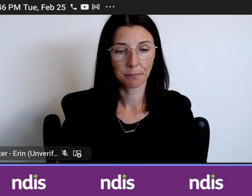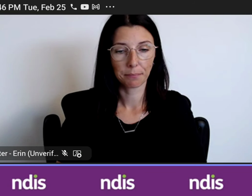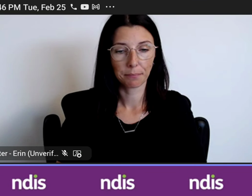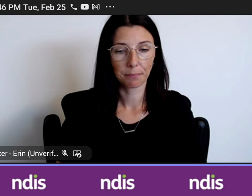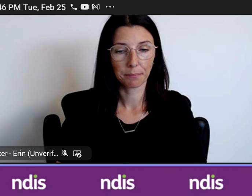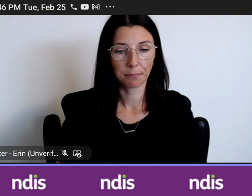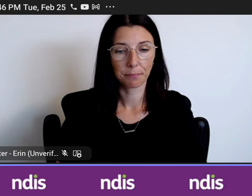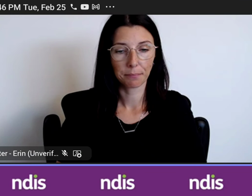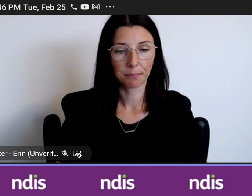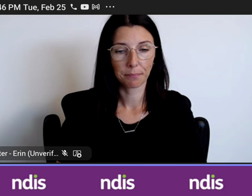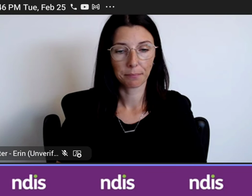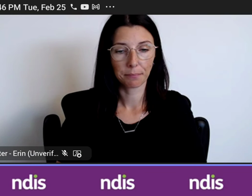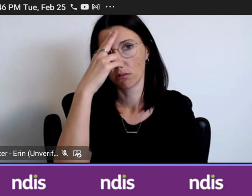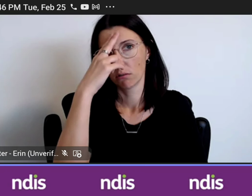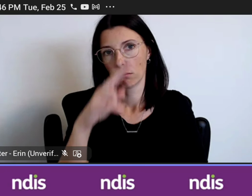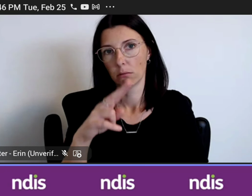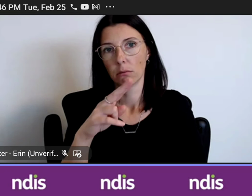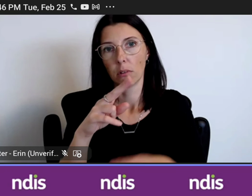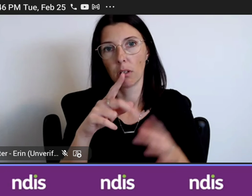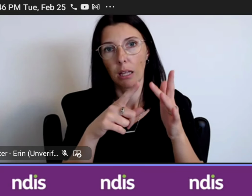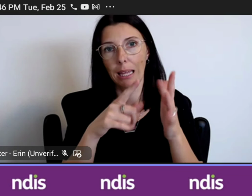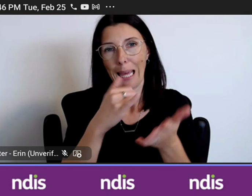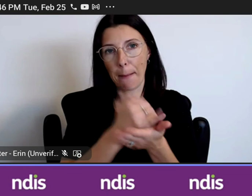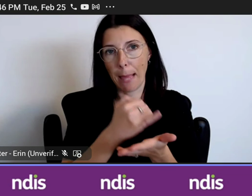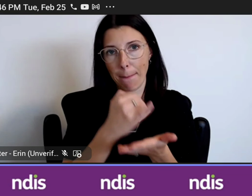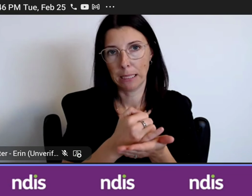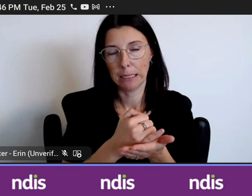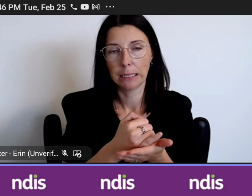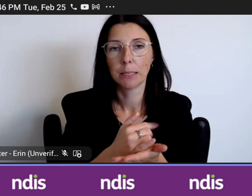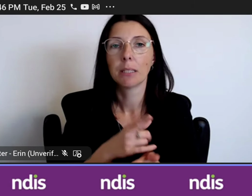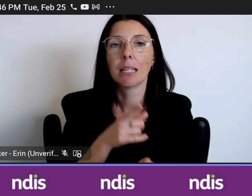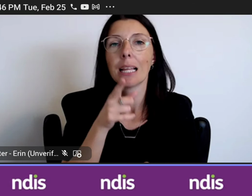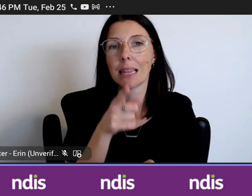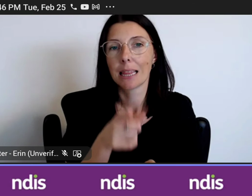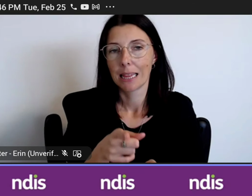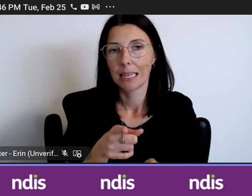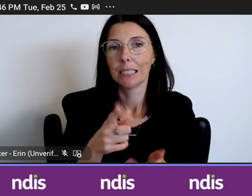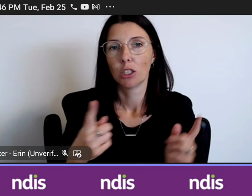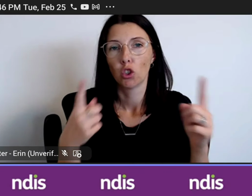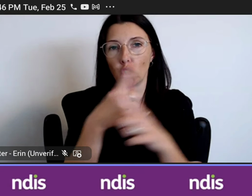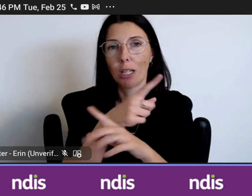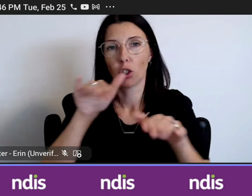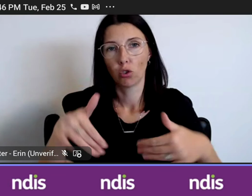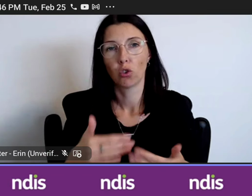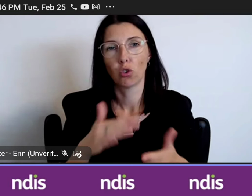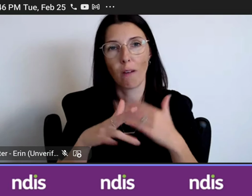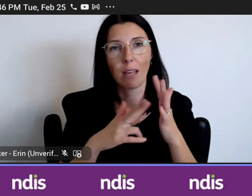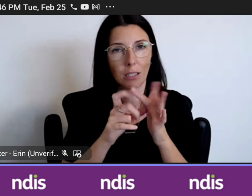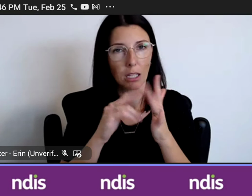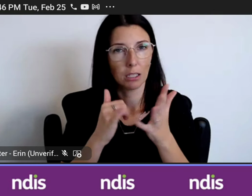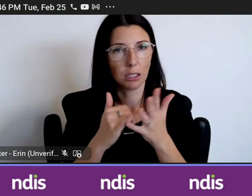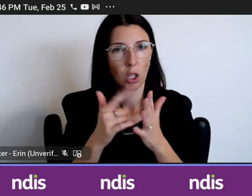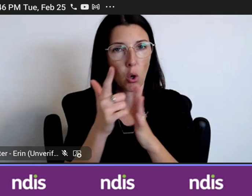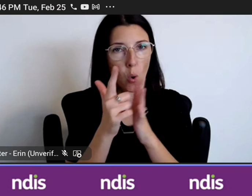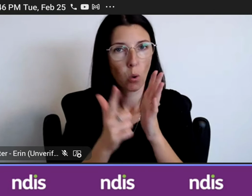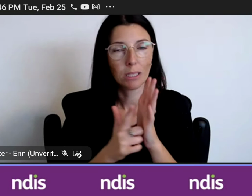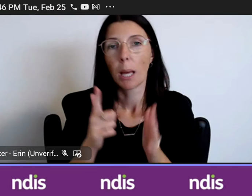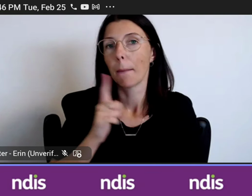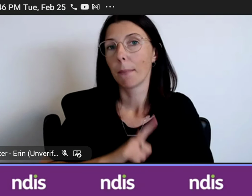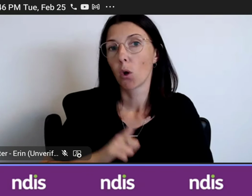of impairment. So this change was introduced to the NDIS laws because the disability